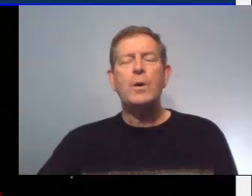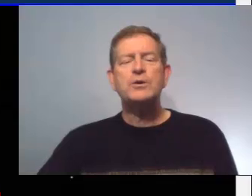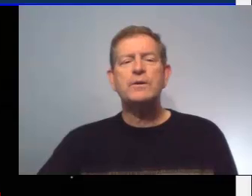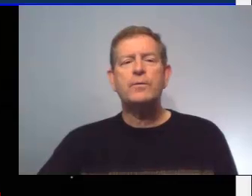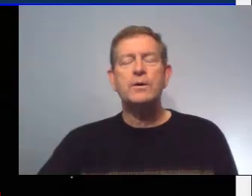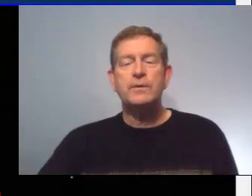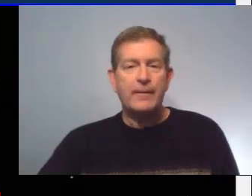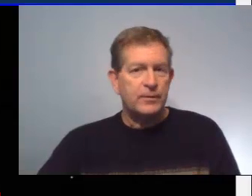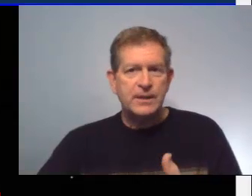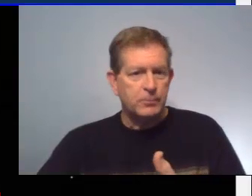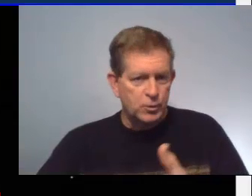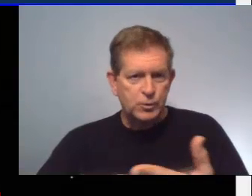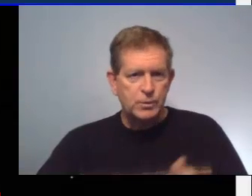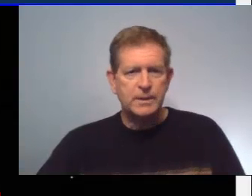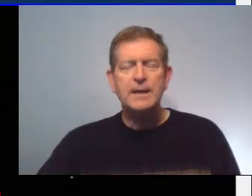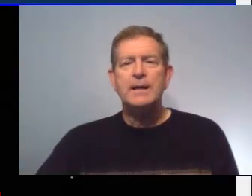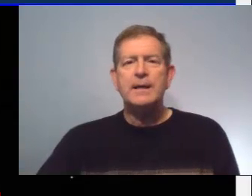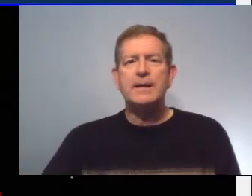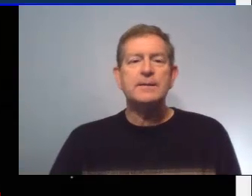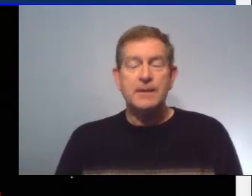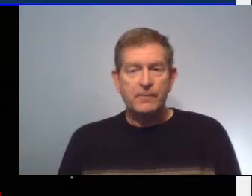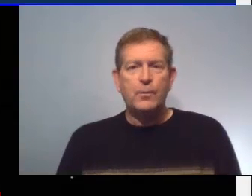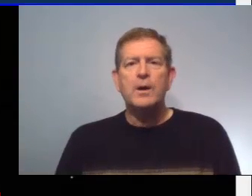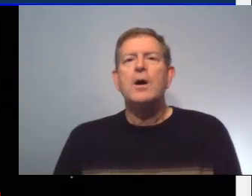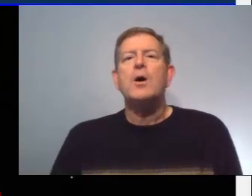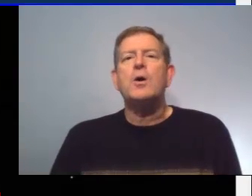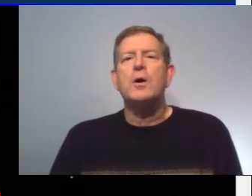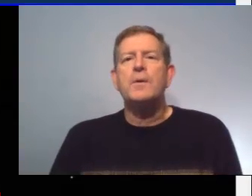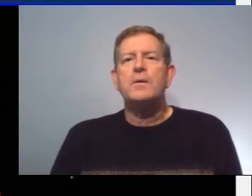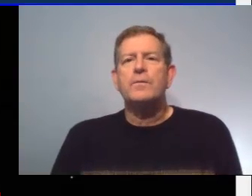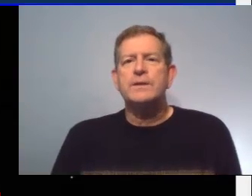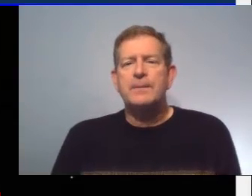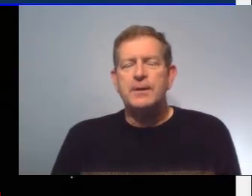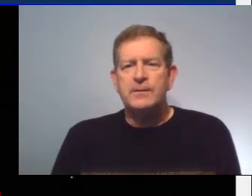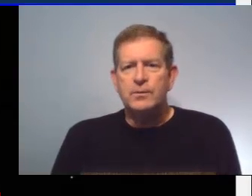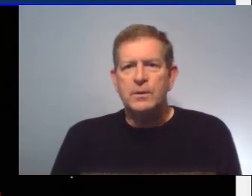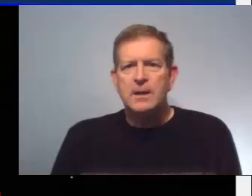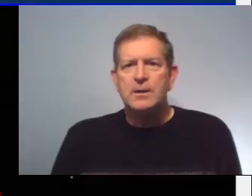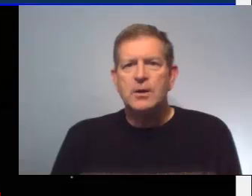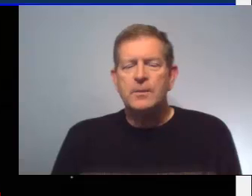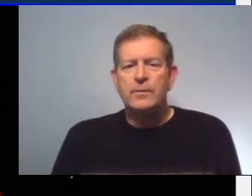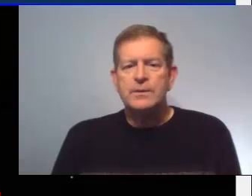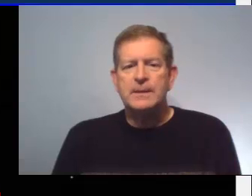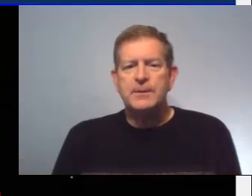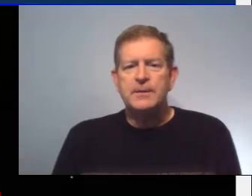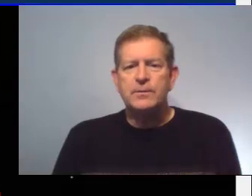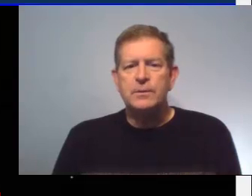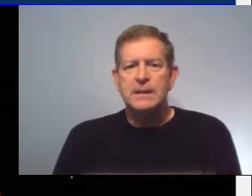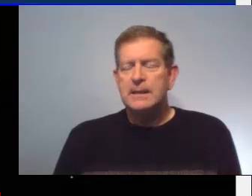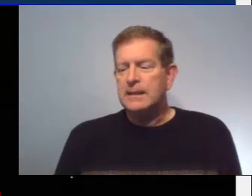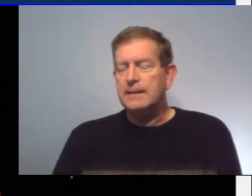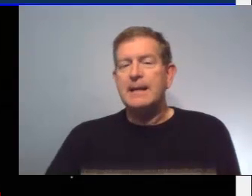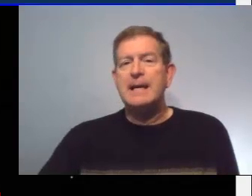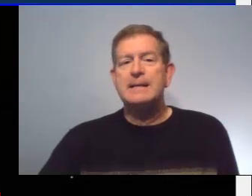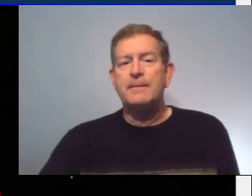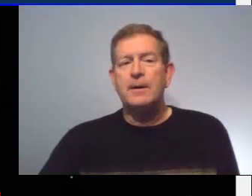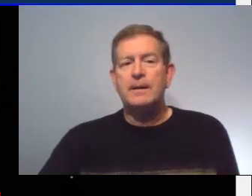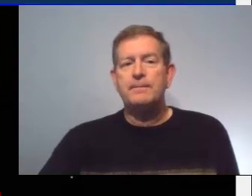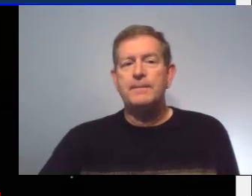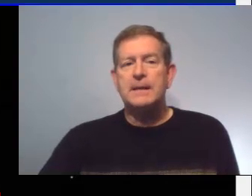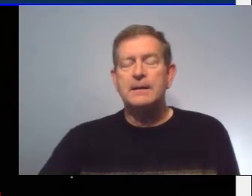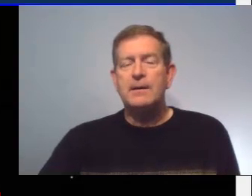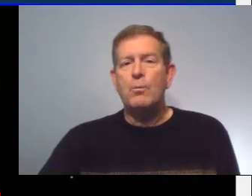This first question, of course, after you say bonjour, is therefore comment vous appelez-vous? Comment vous appelez-vous?